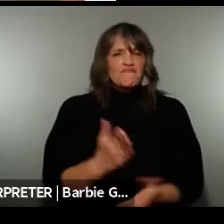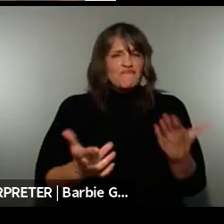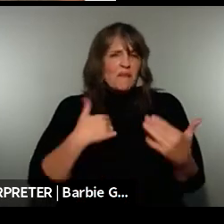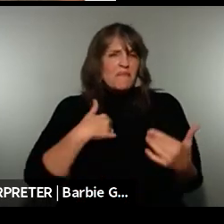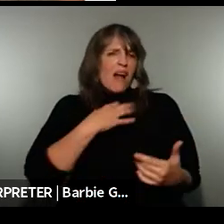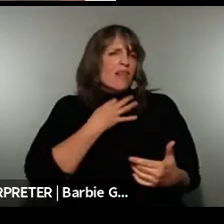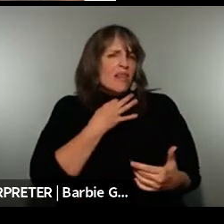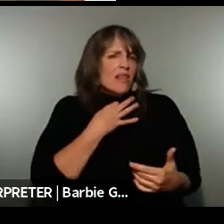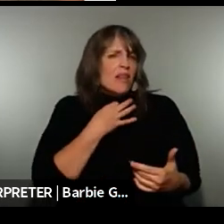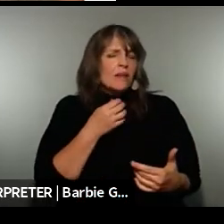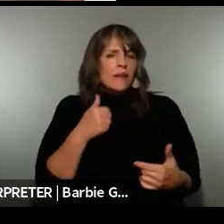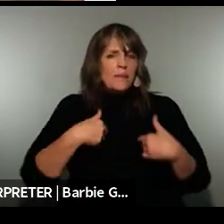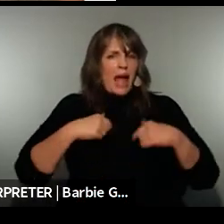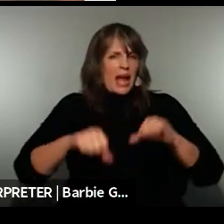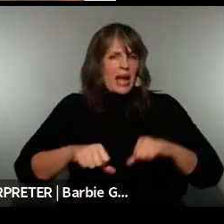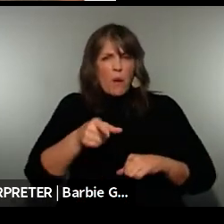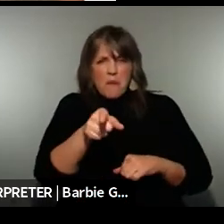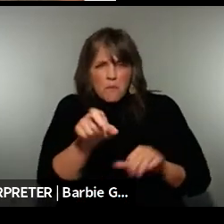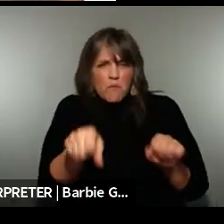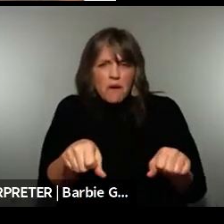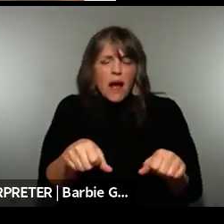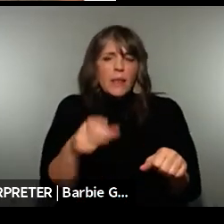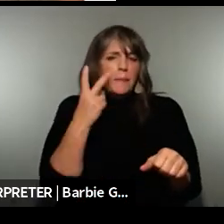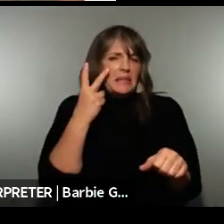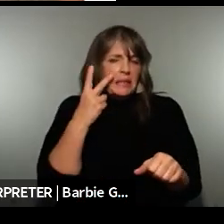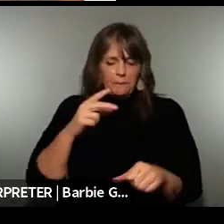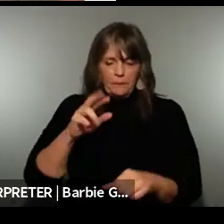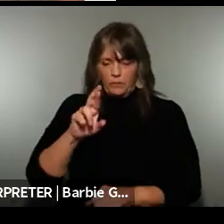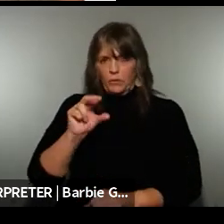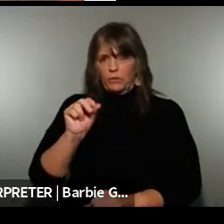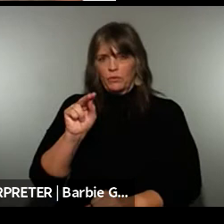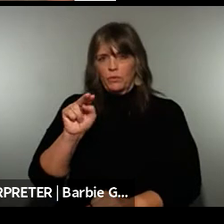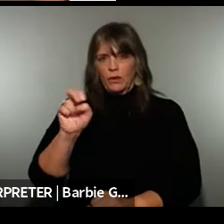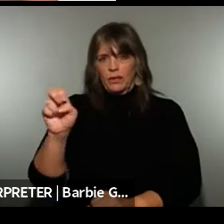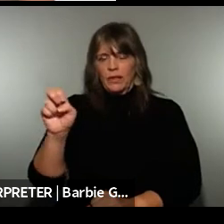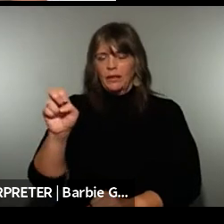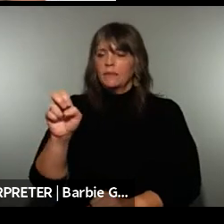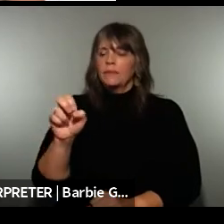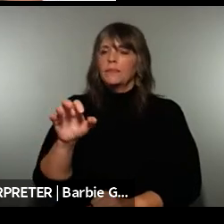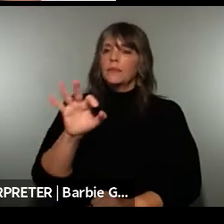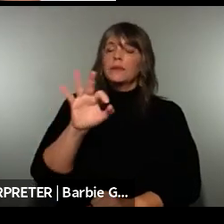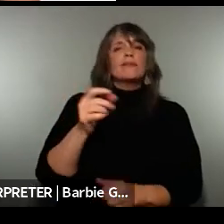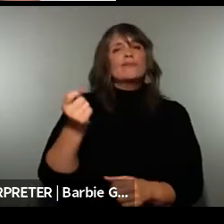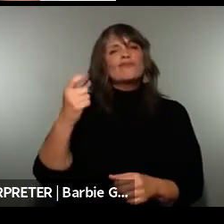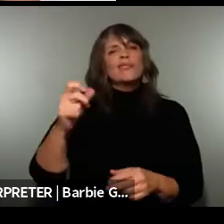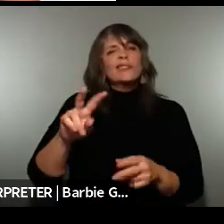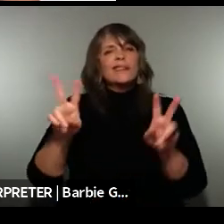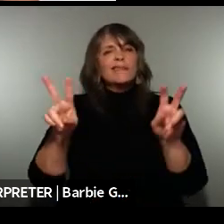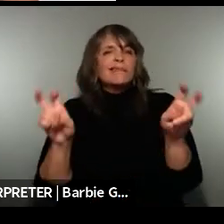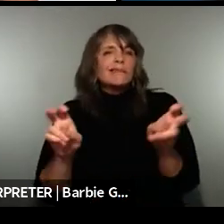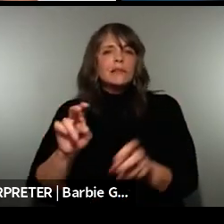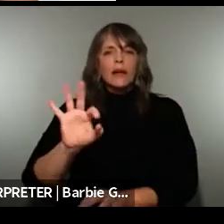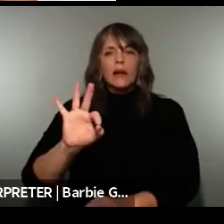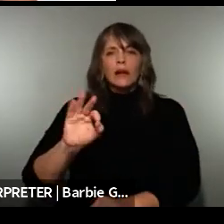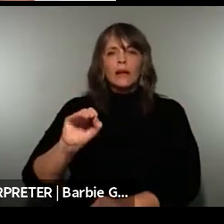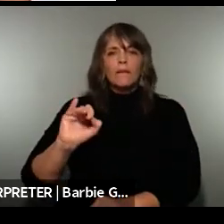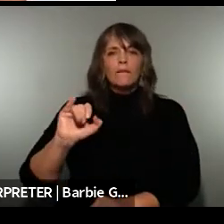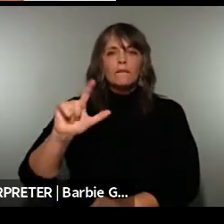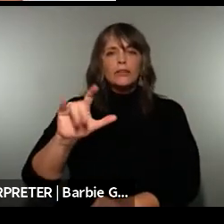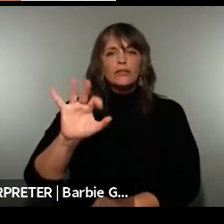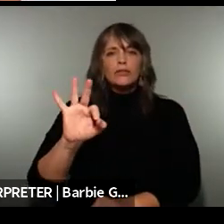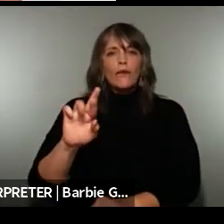see. But the notion of going fossil free in the arts, you know, I think that there's a number of folks,